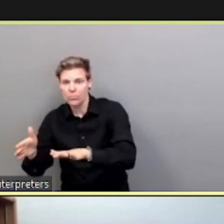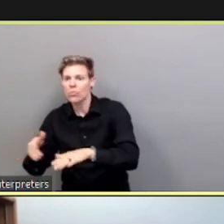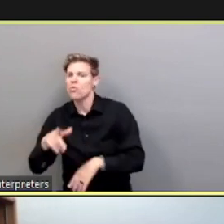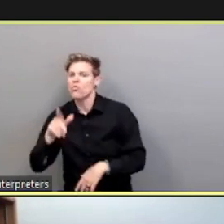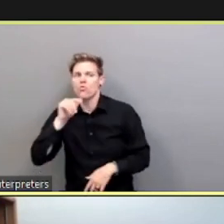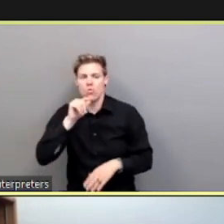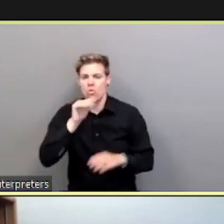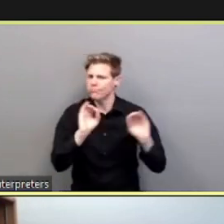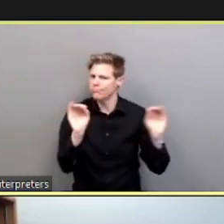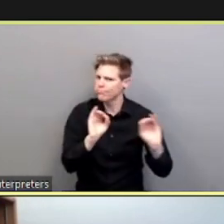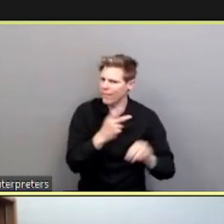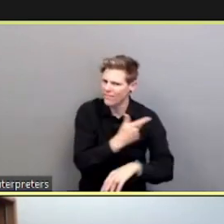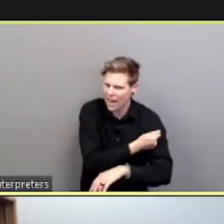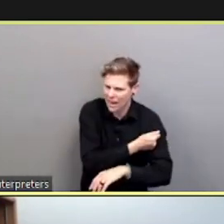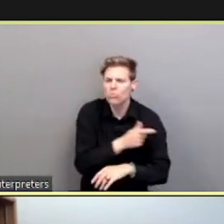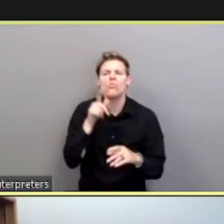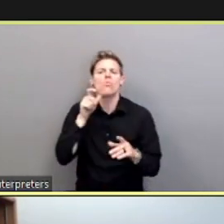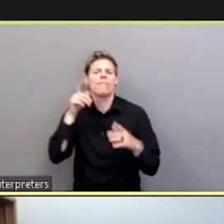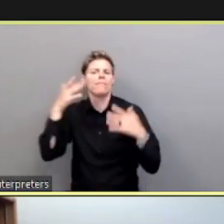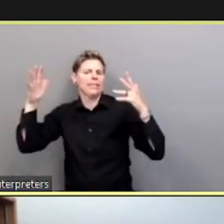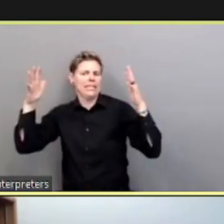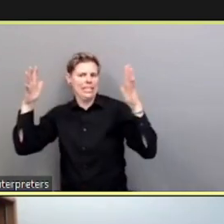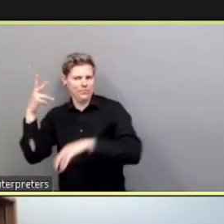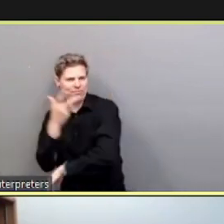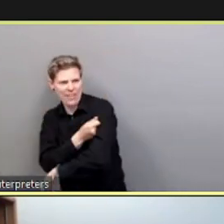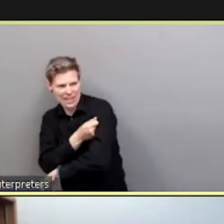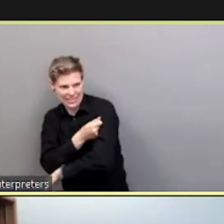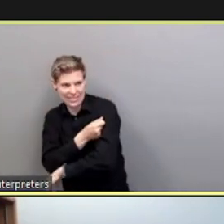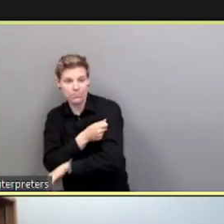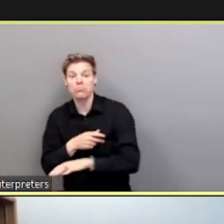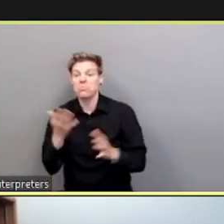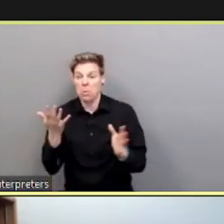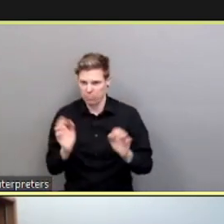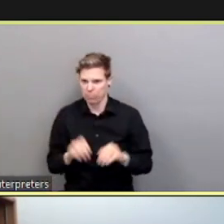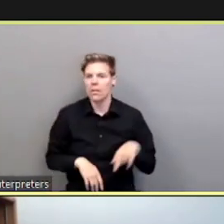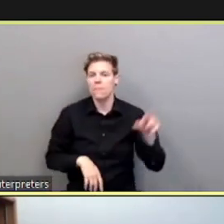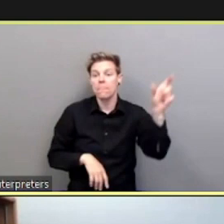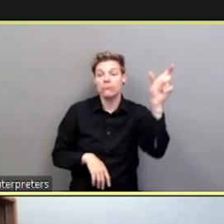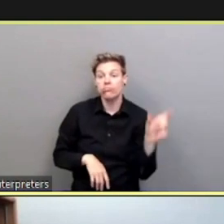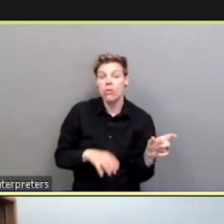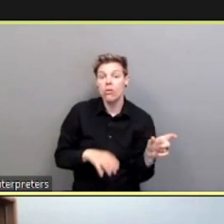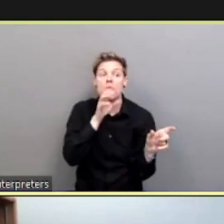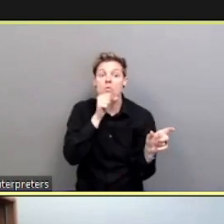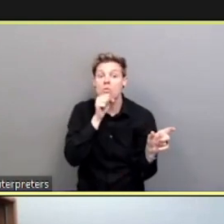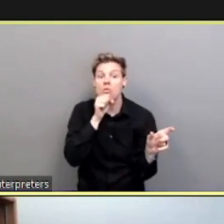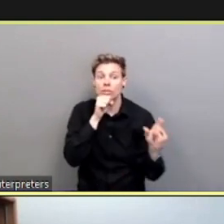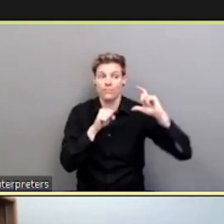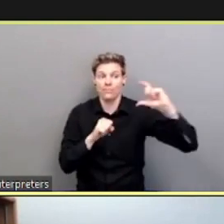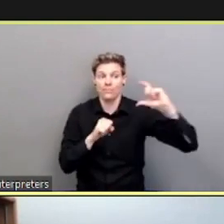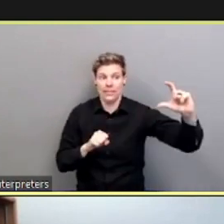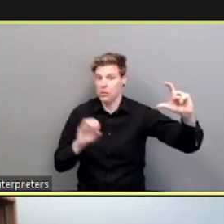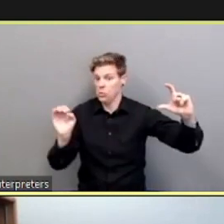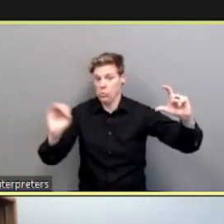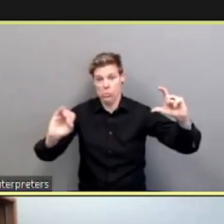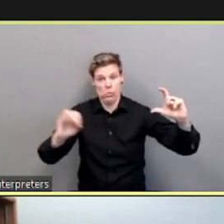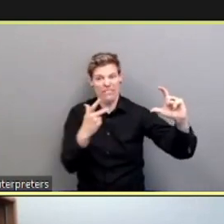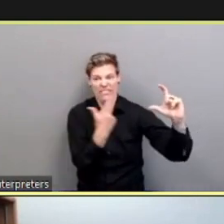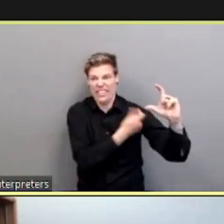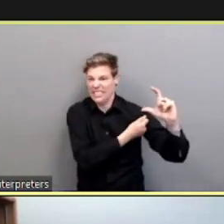individual vaccinated, fully vaccinated, or not? So the yellow part of the bar